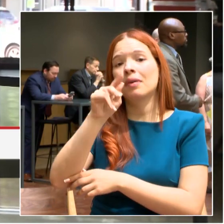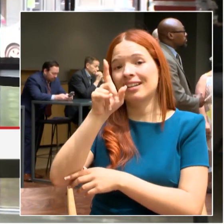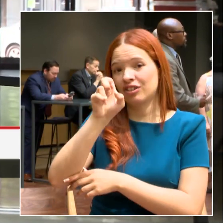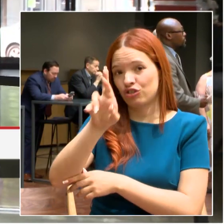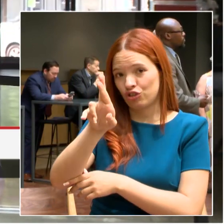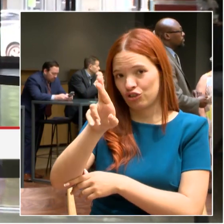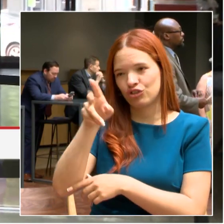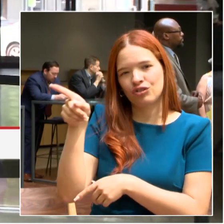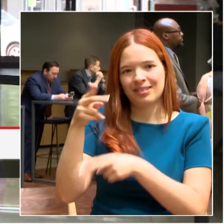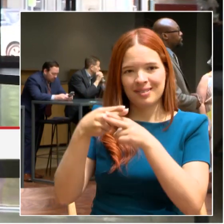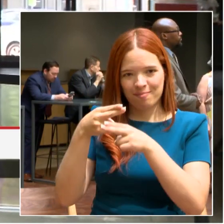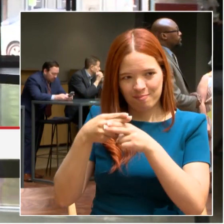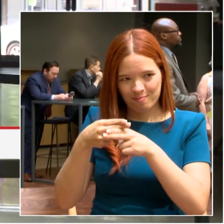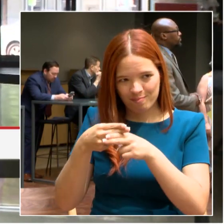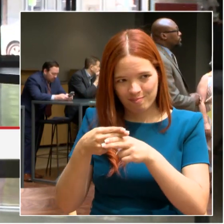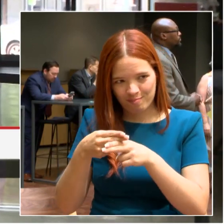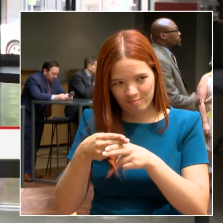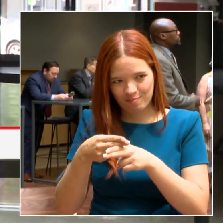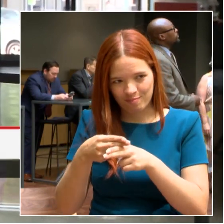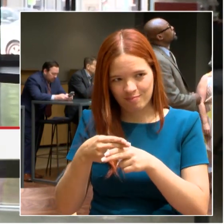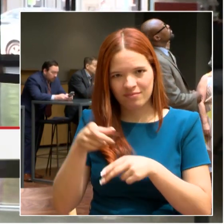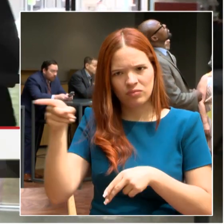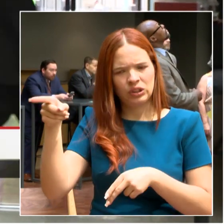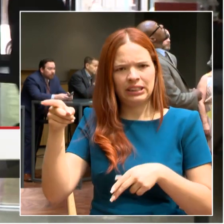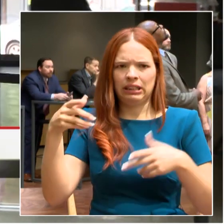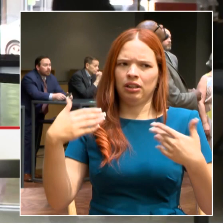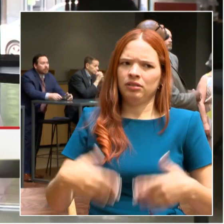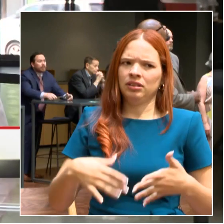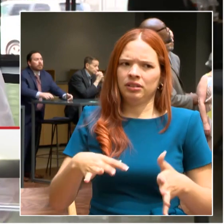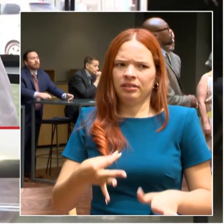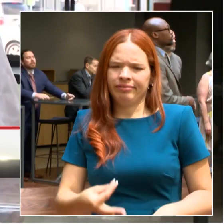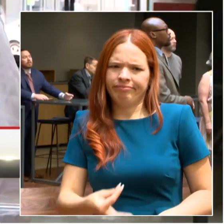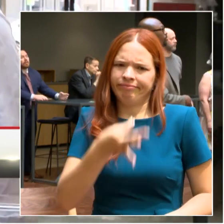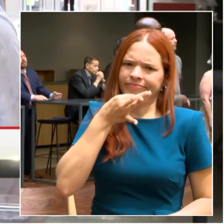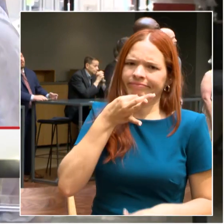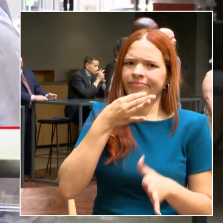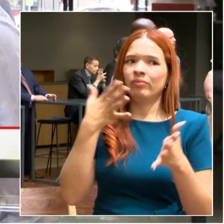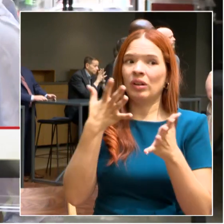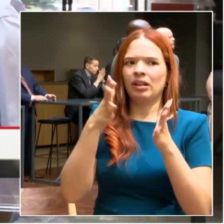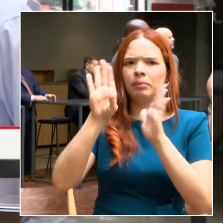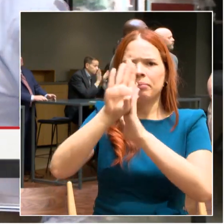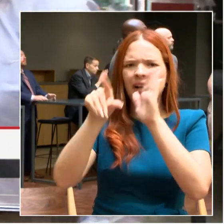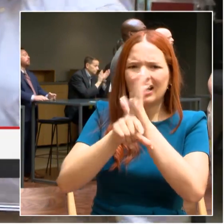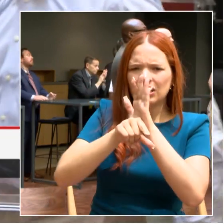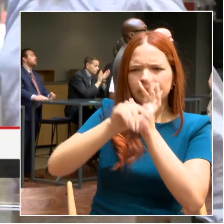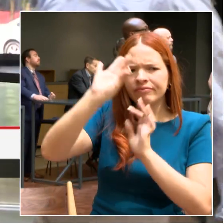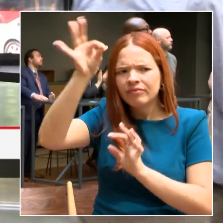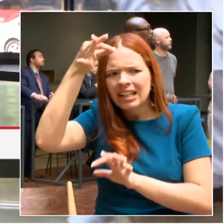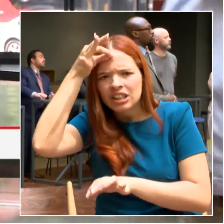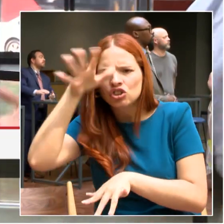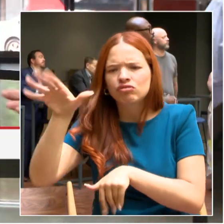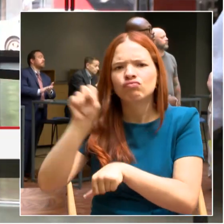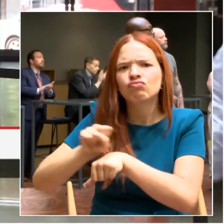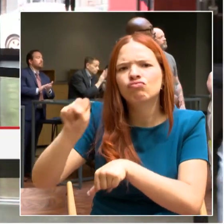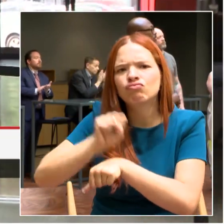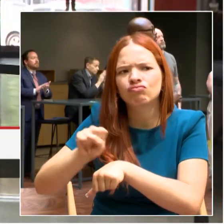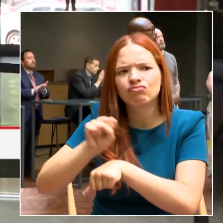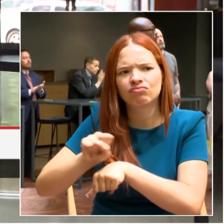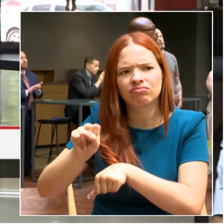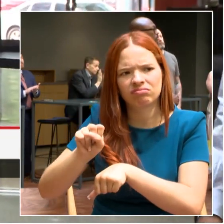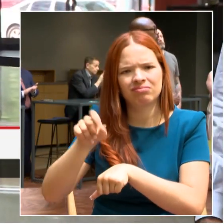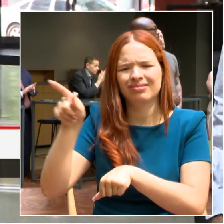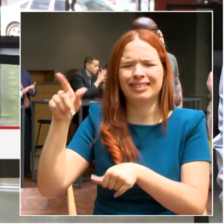Executive Director of the Greater Washington Partnership. Please give a warm welcome to Jason Miller. Jason, thank you for being with us.